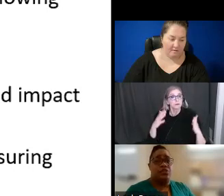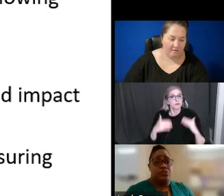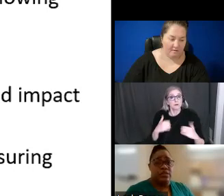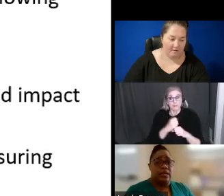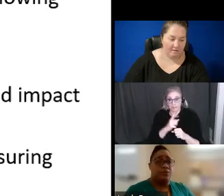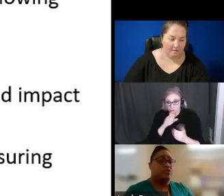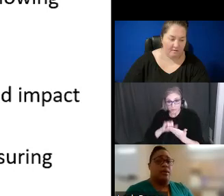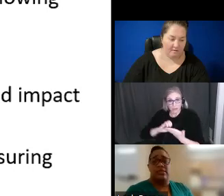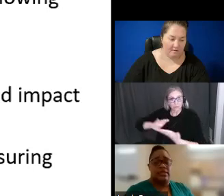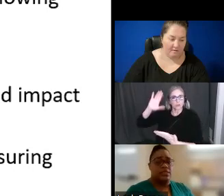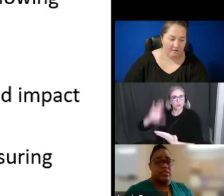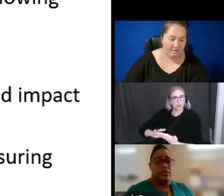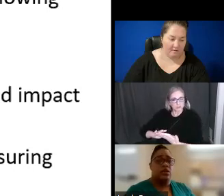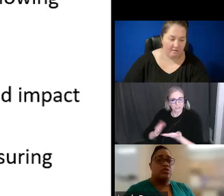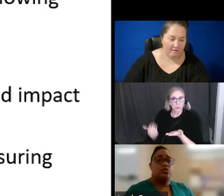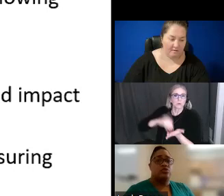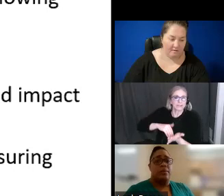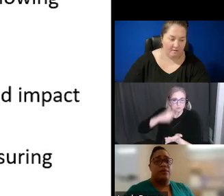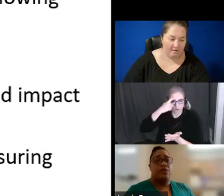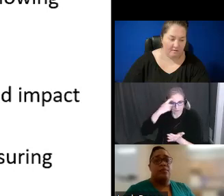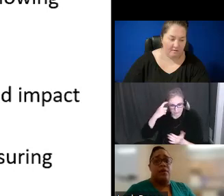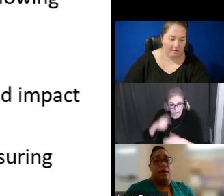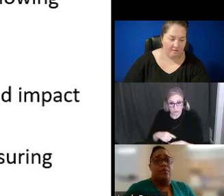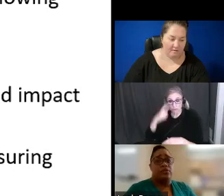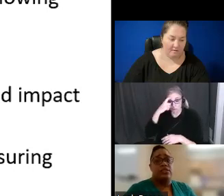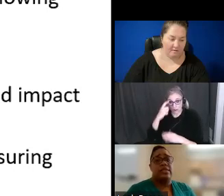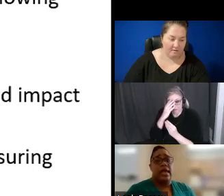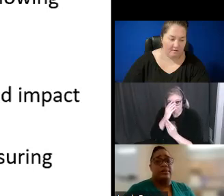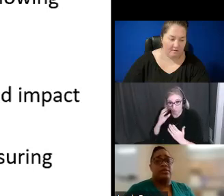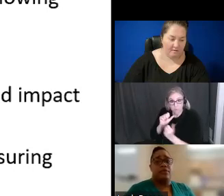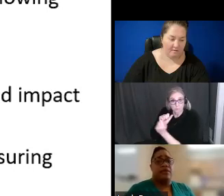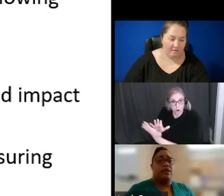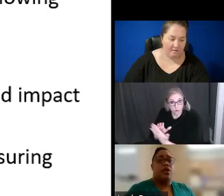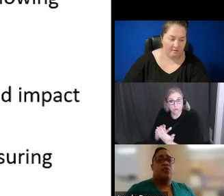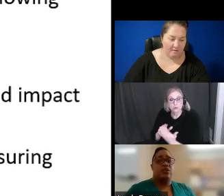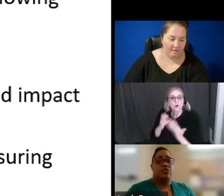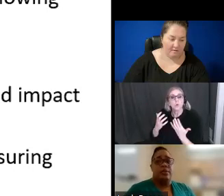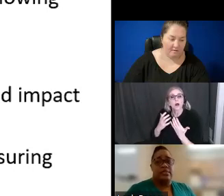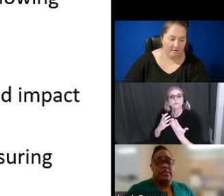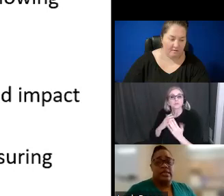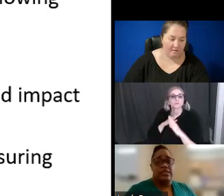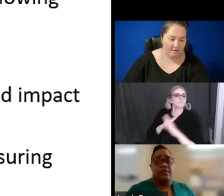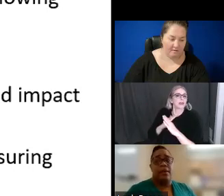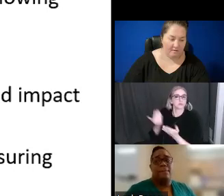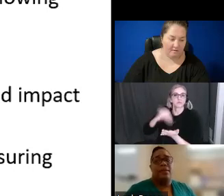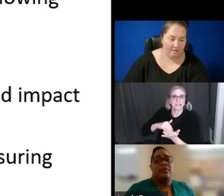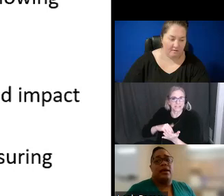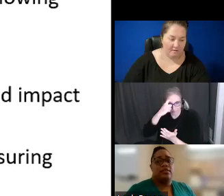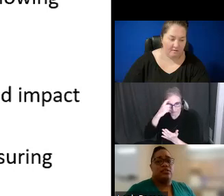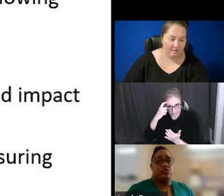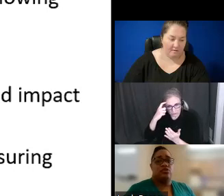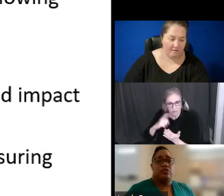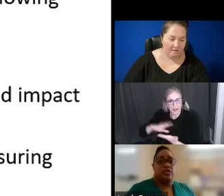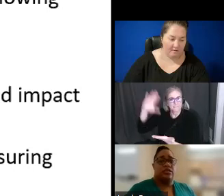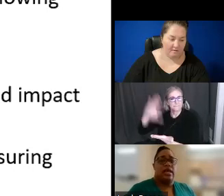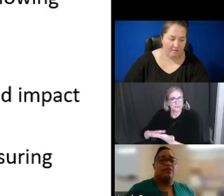we're reducing re-traumatization. So trauma-informed approaches aim to prevent re-traumatization by